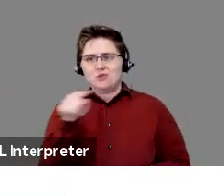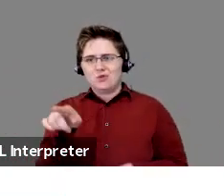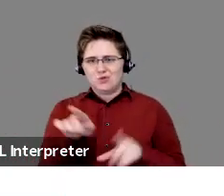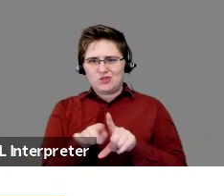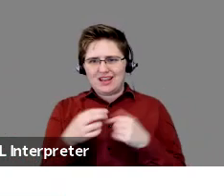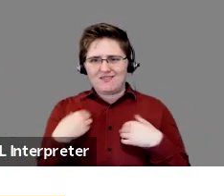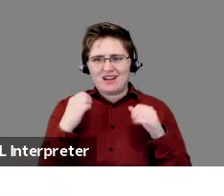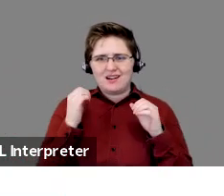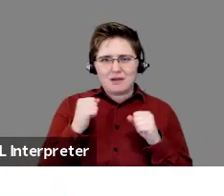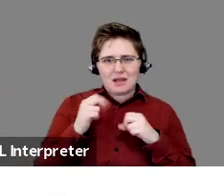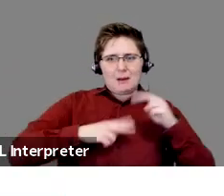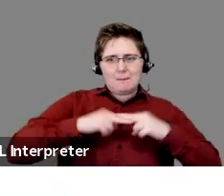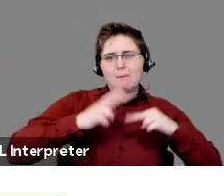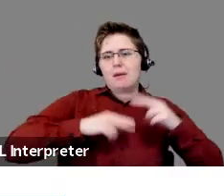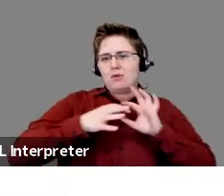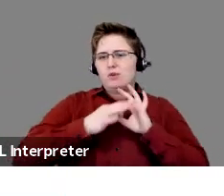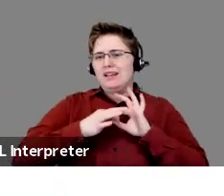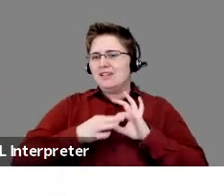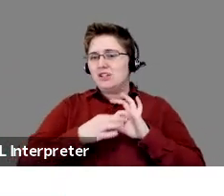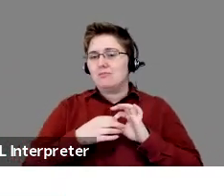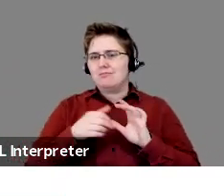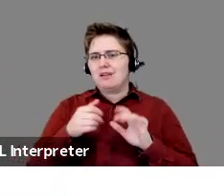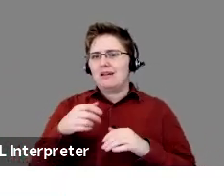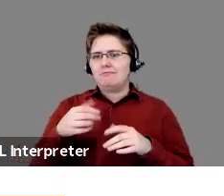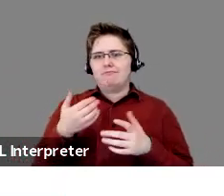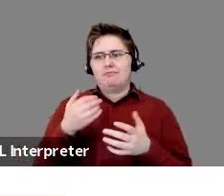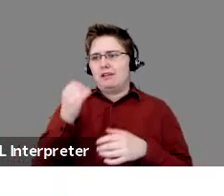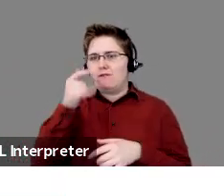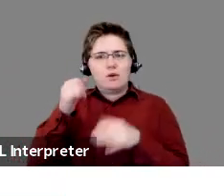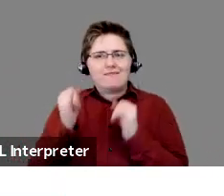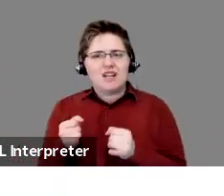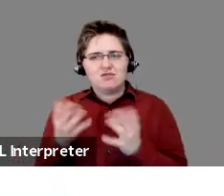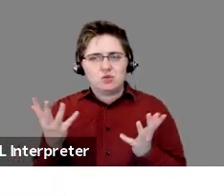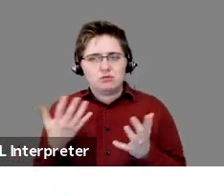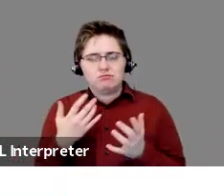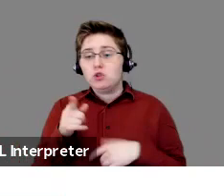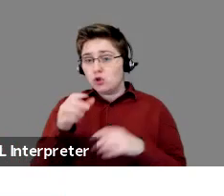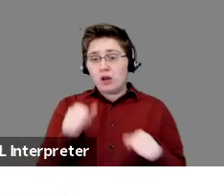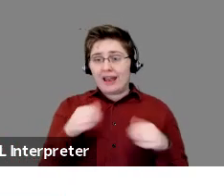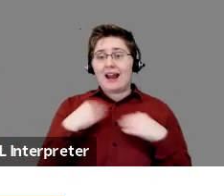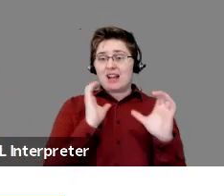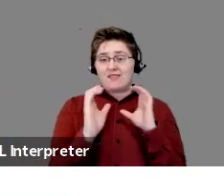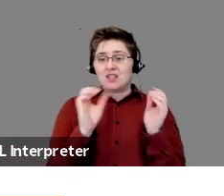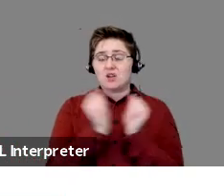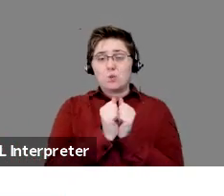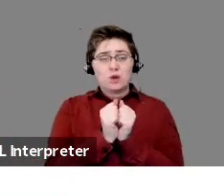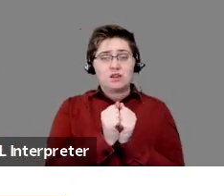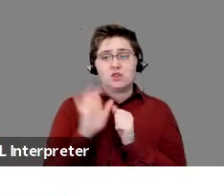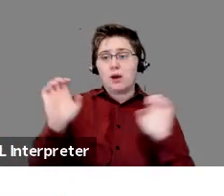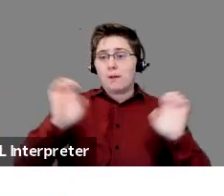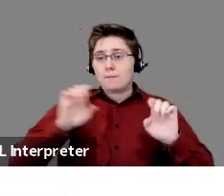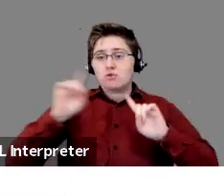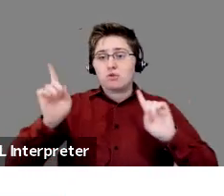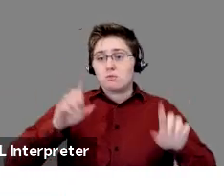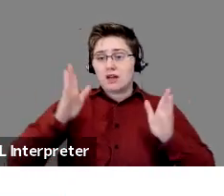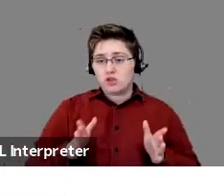have the ability of building some of these relationships as an individual. You can be in conversation with your emergency